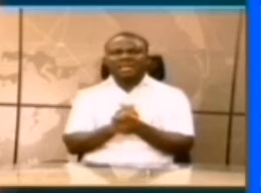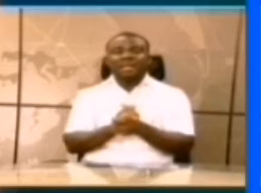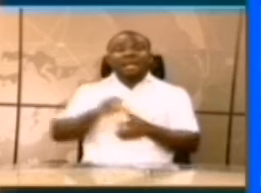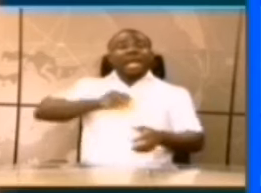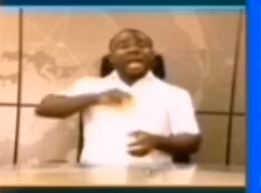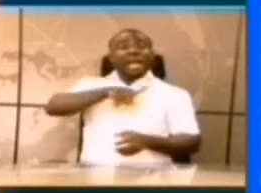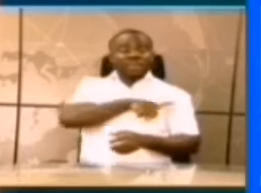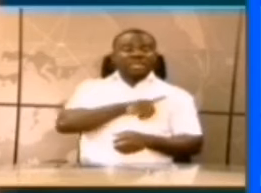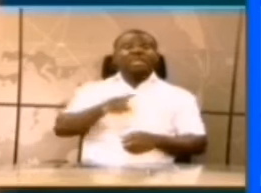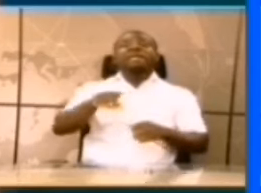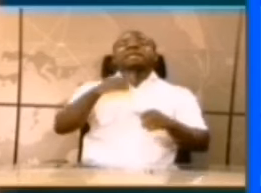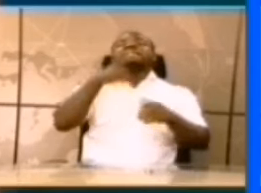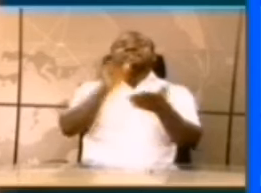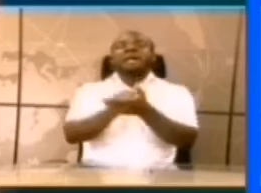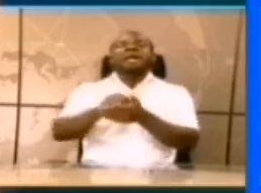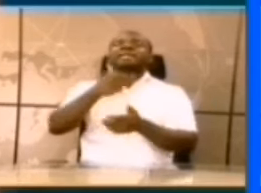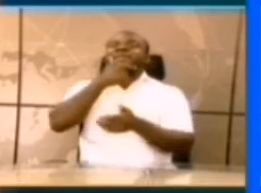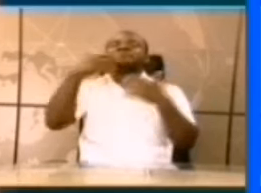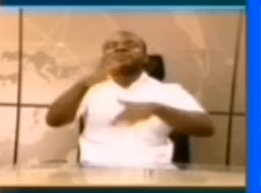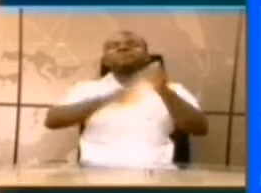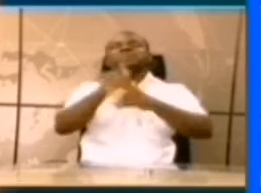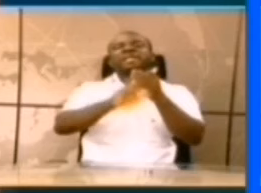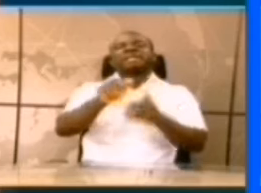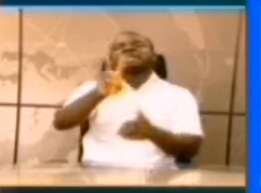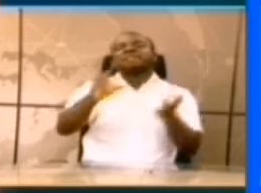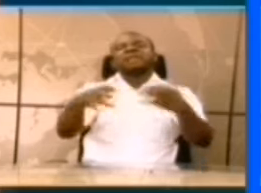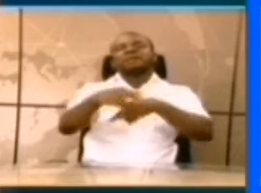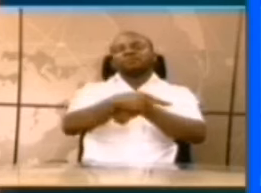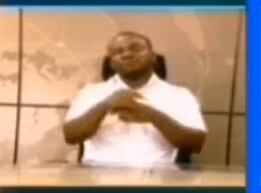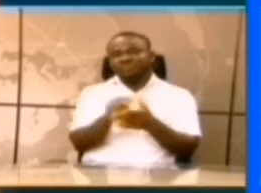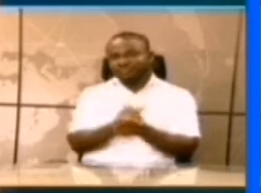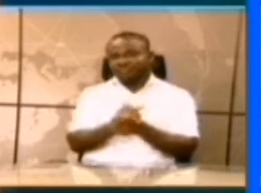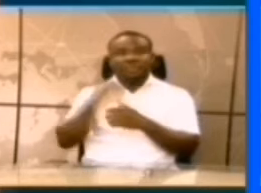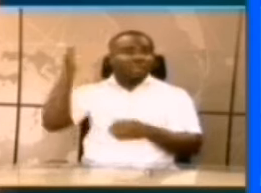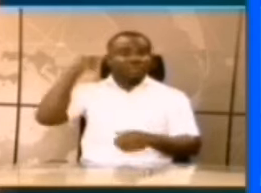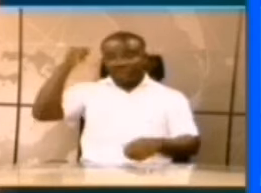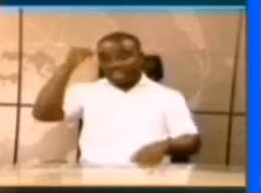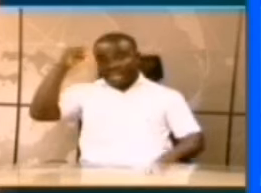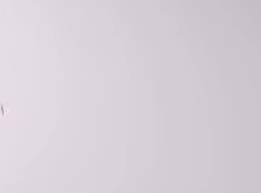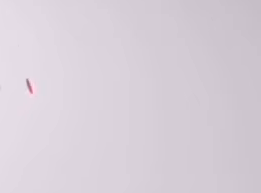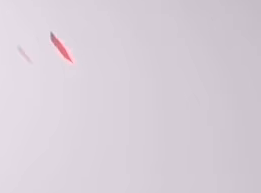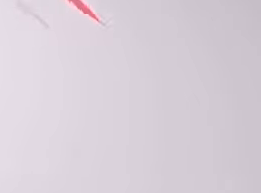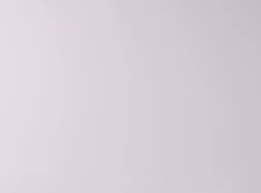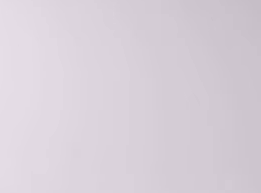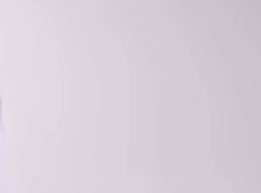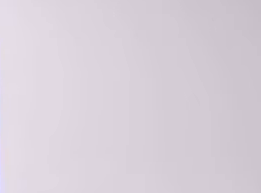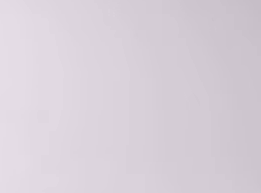6 unit classroom block. Mahama time, let's 6 unit classroom block. Now I say 230,000 a day.